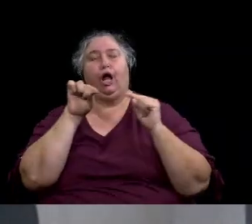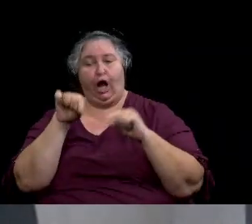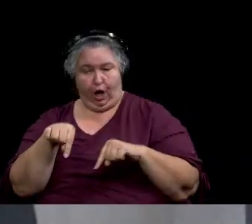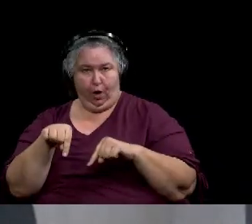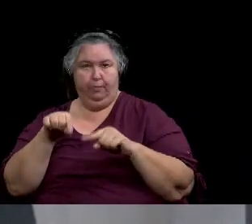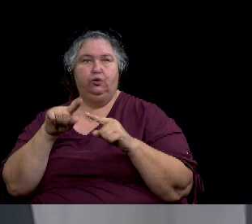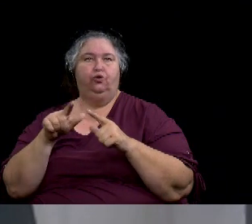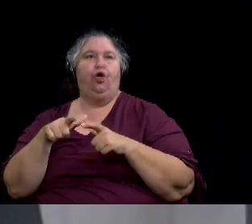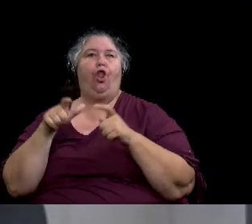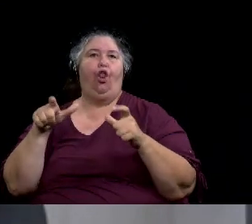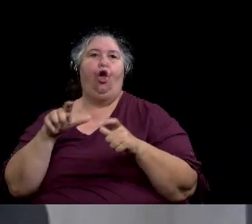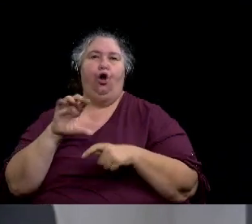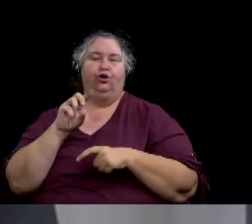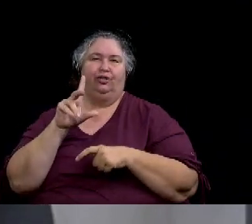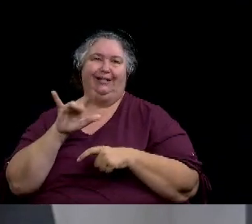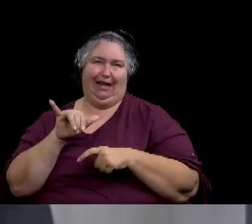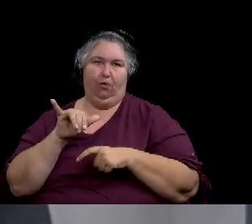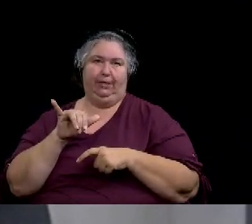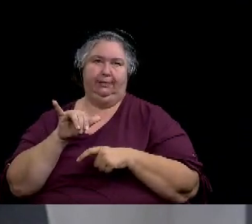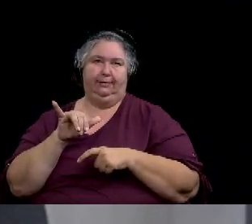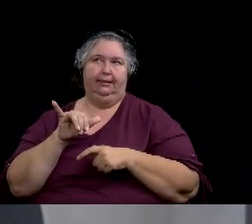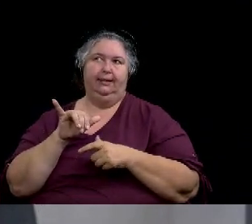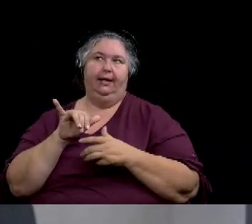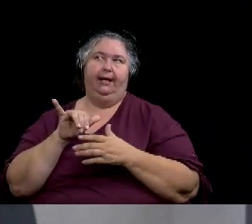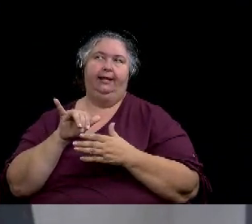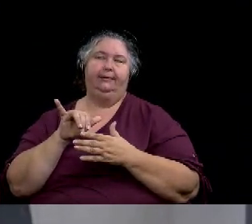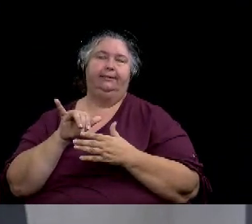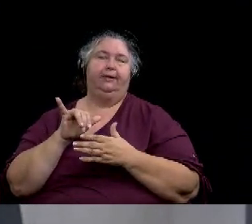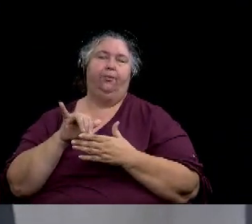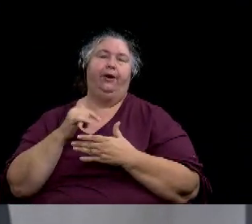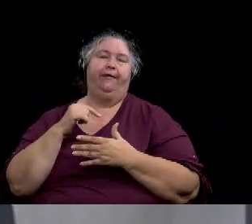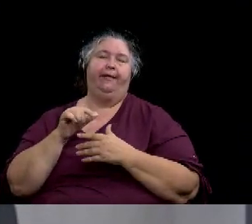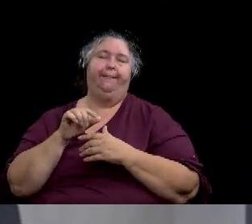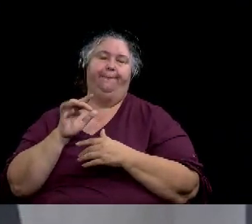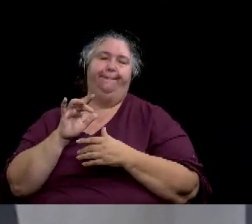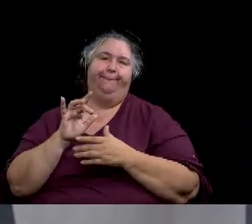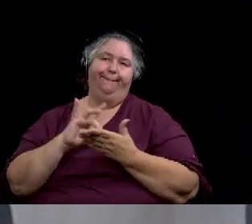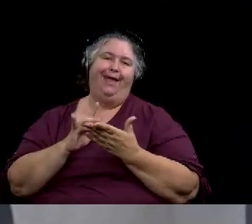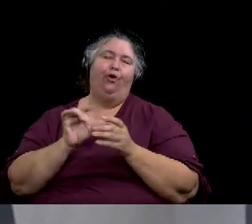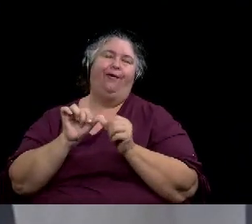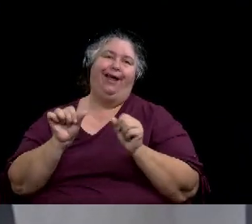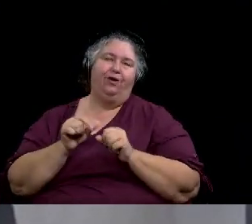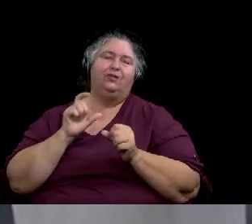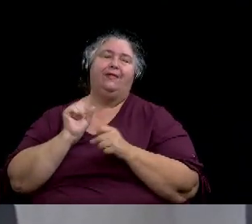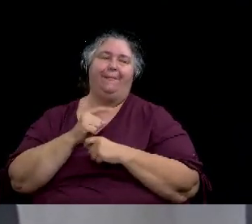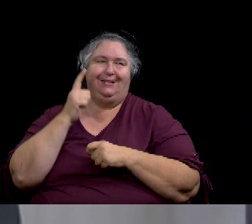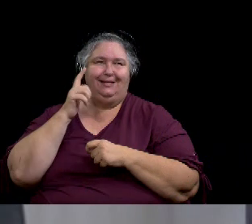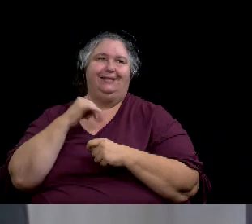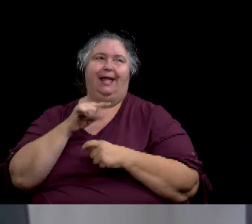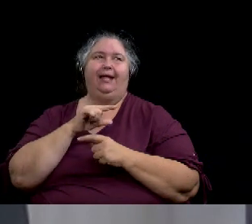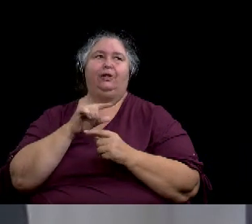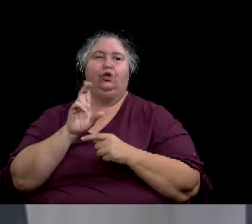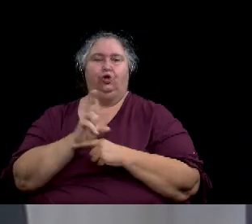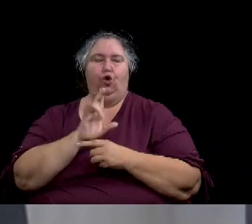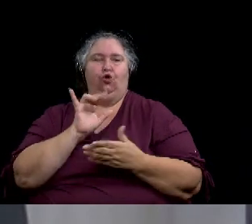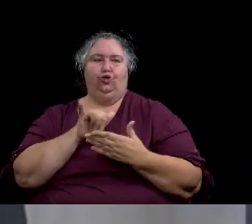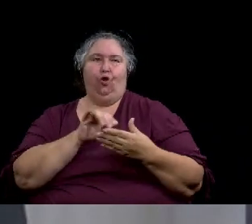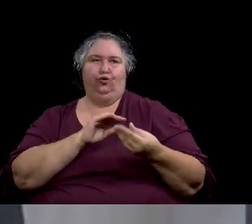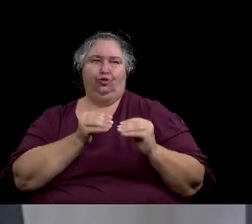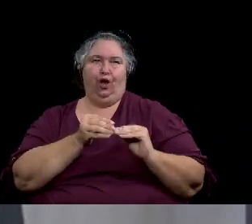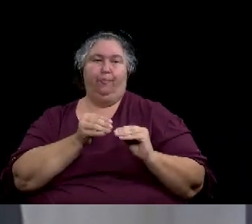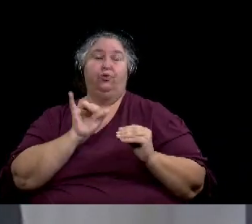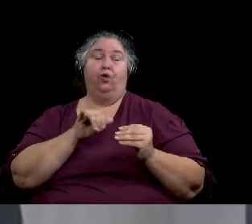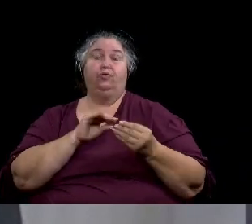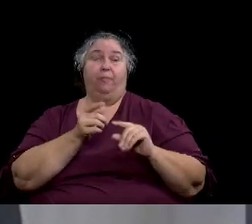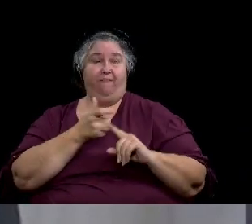the larger county, which we're a regional medical area here, and so it makes sense that they would come here. Those numbers from